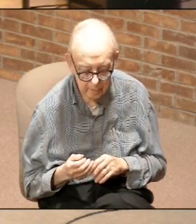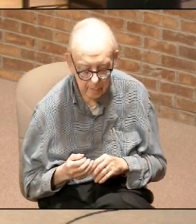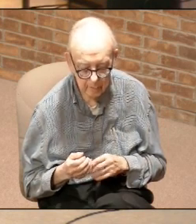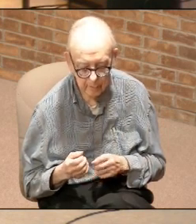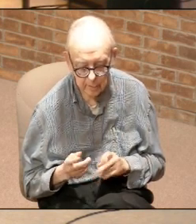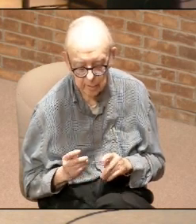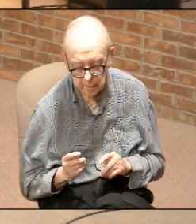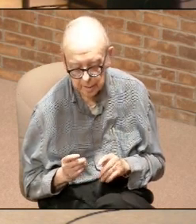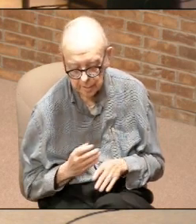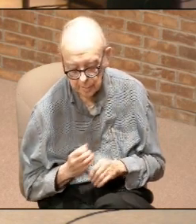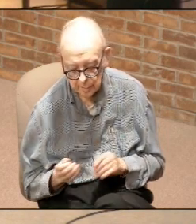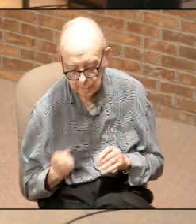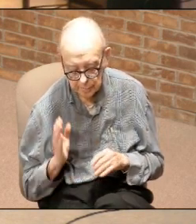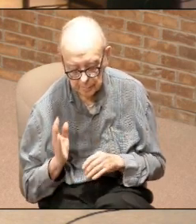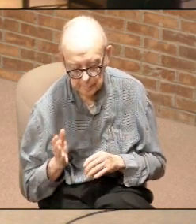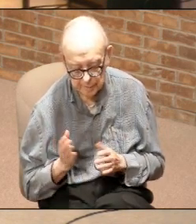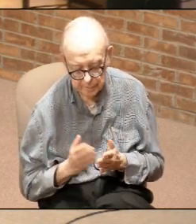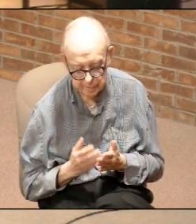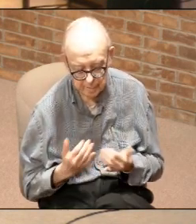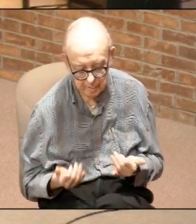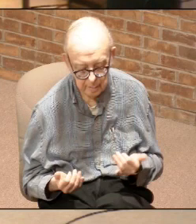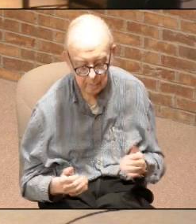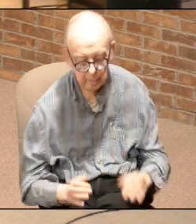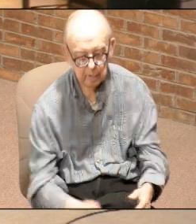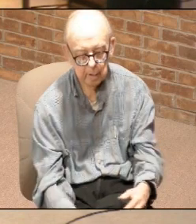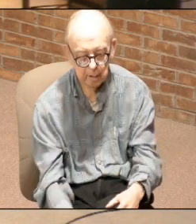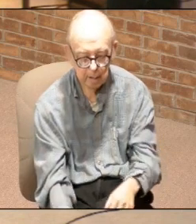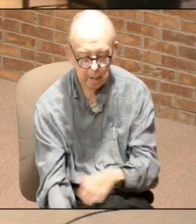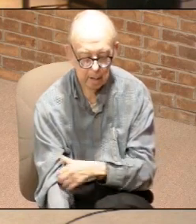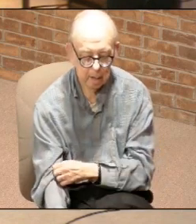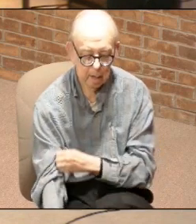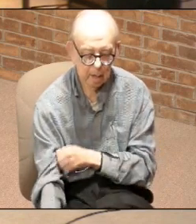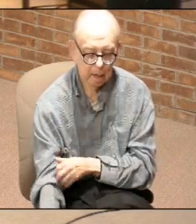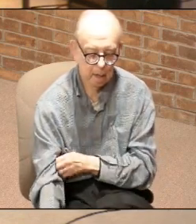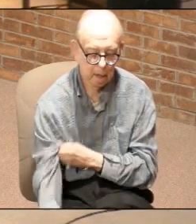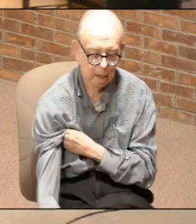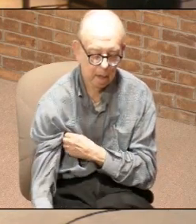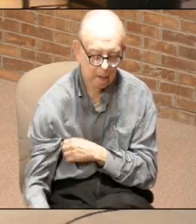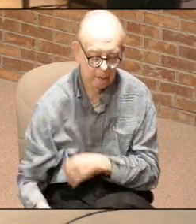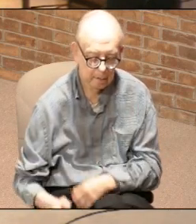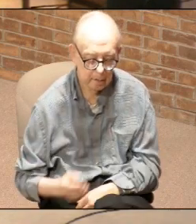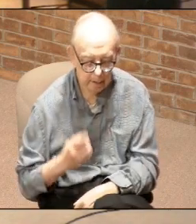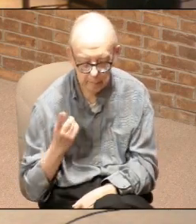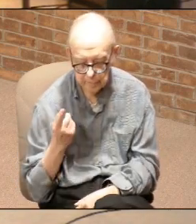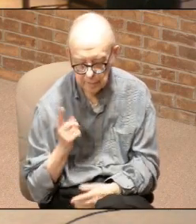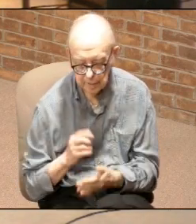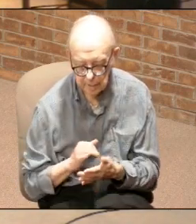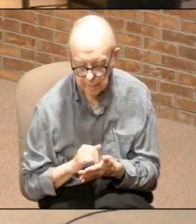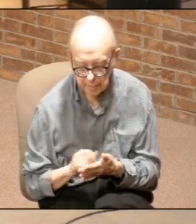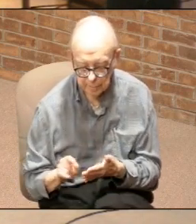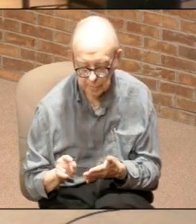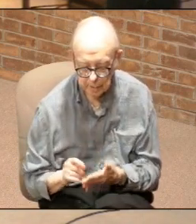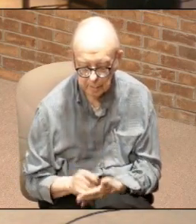okay i might not but i'm gonna do my best i was thinking this week